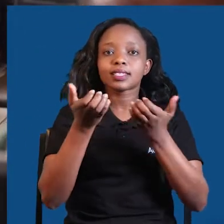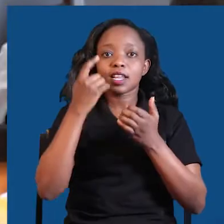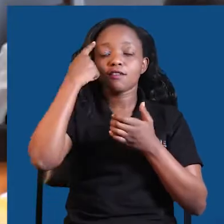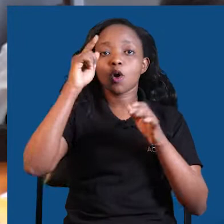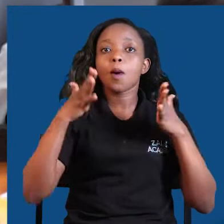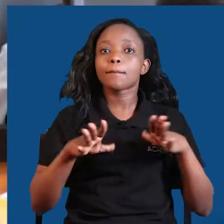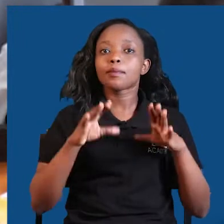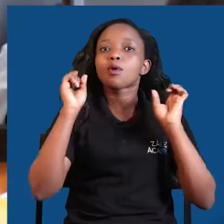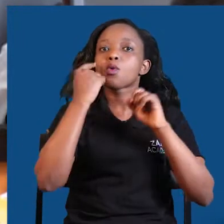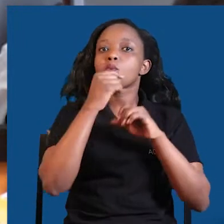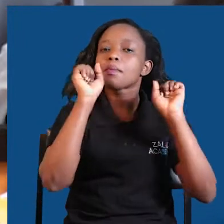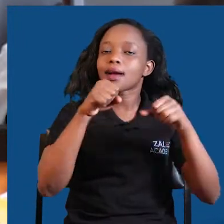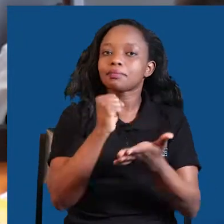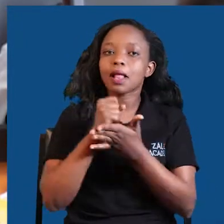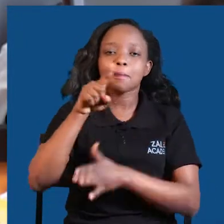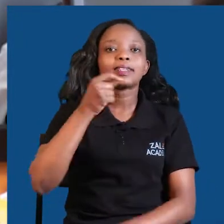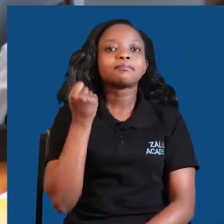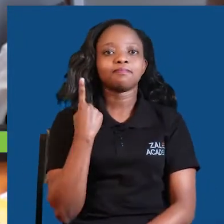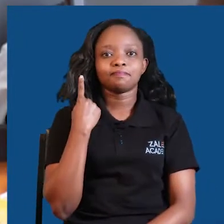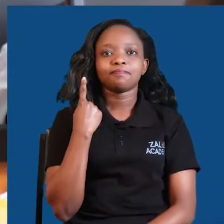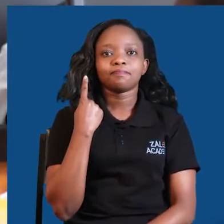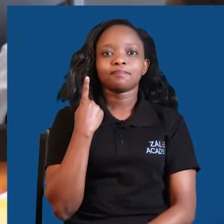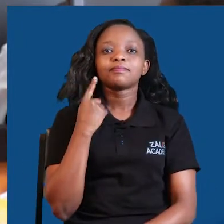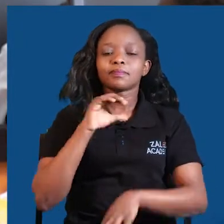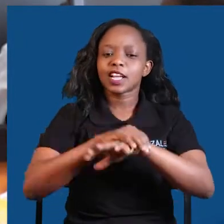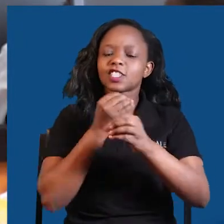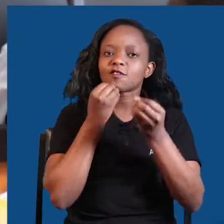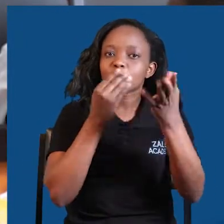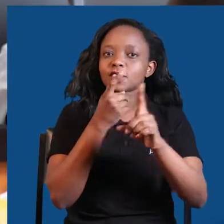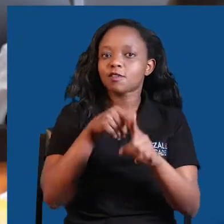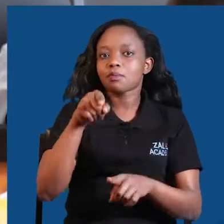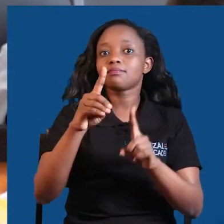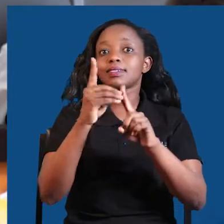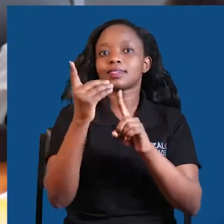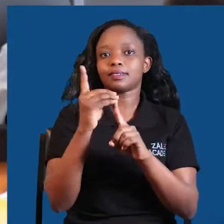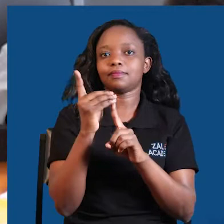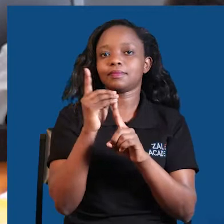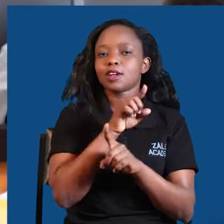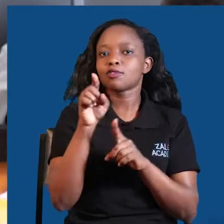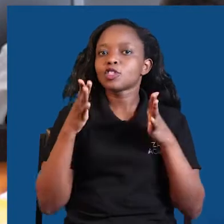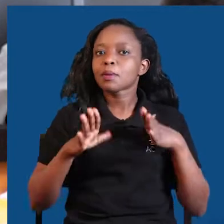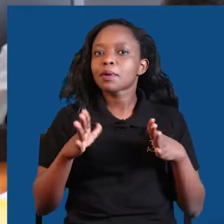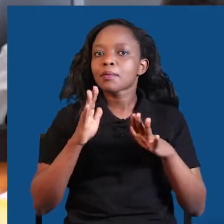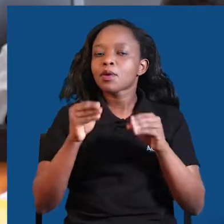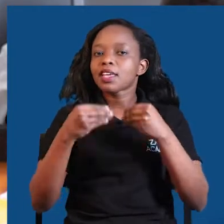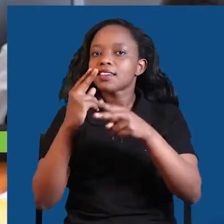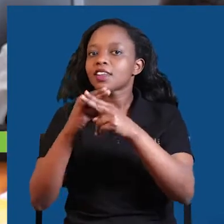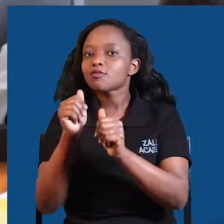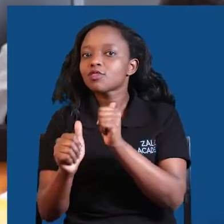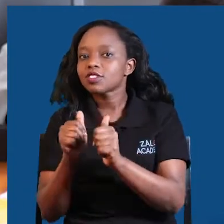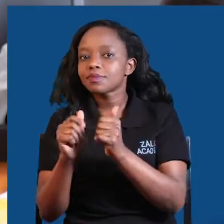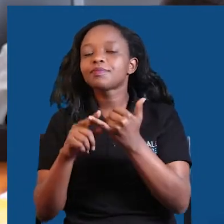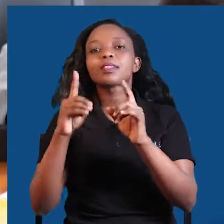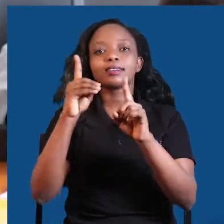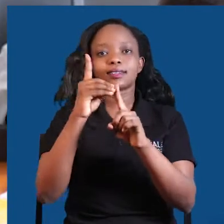is need for people who can help us understand and get information from this data. So those people are what we